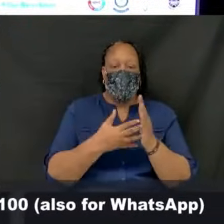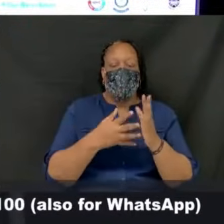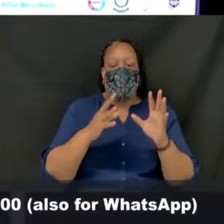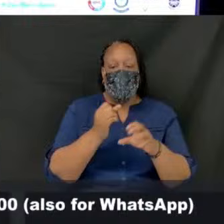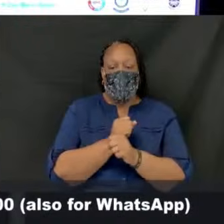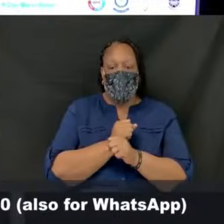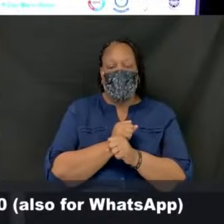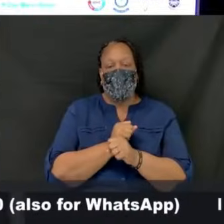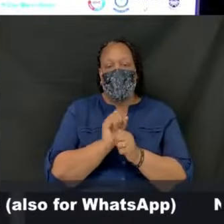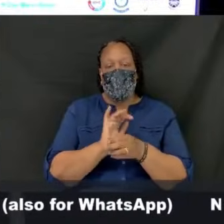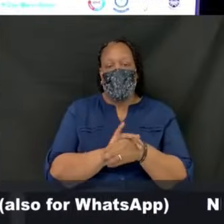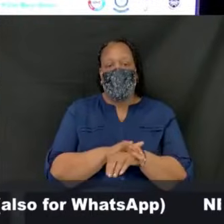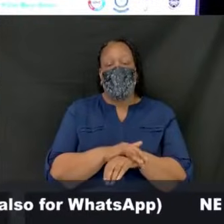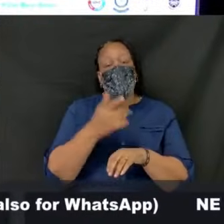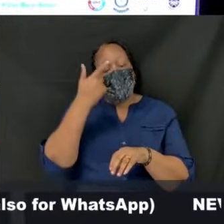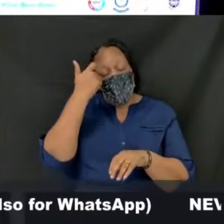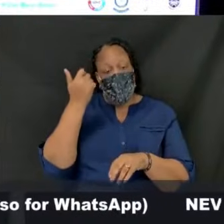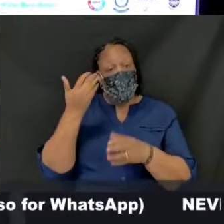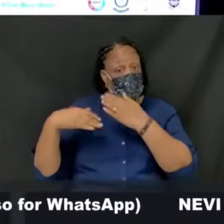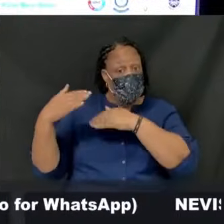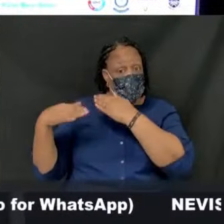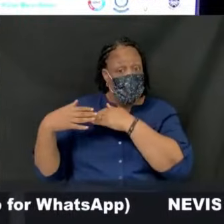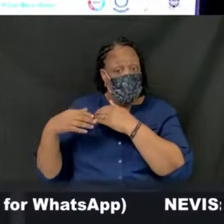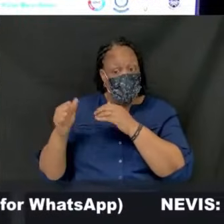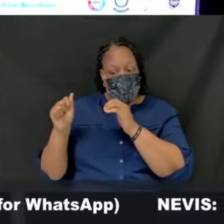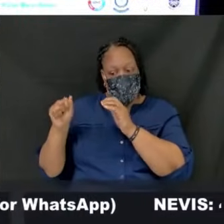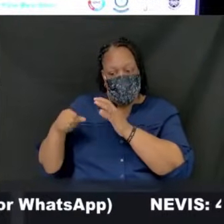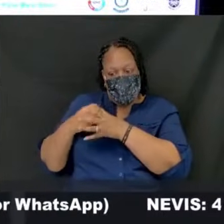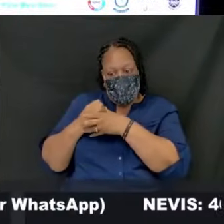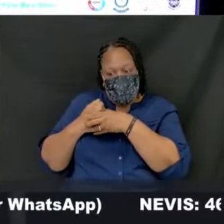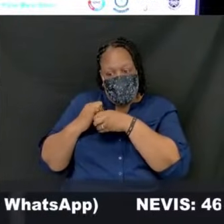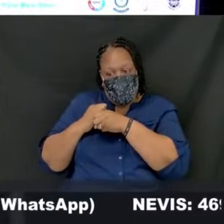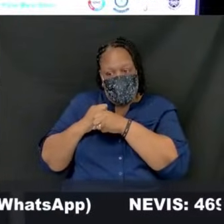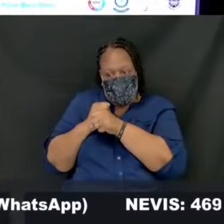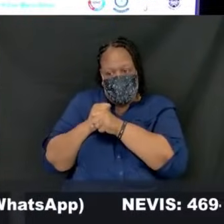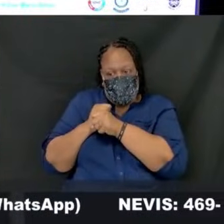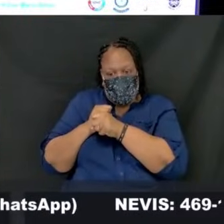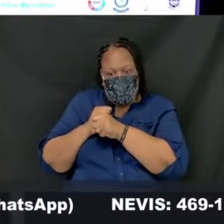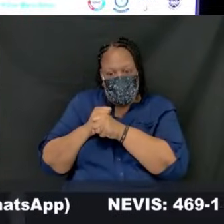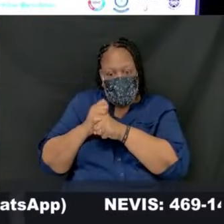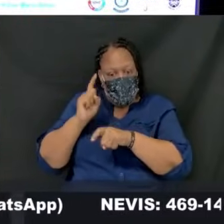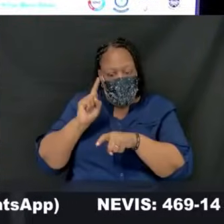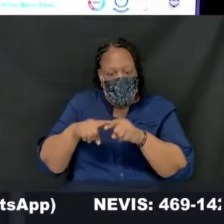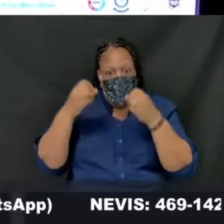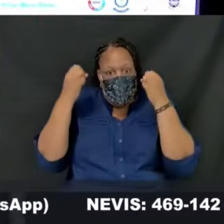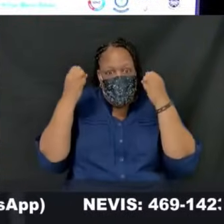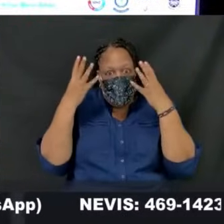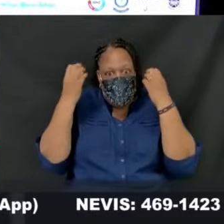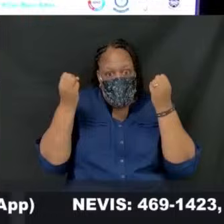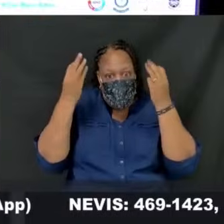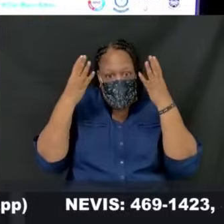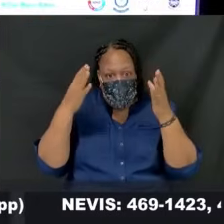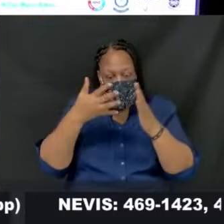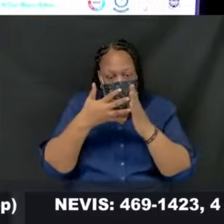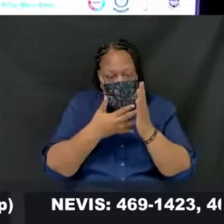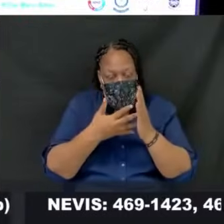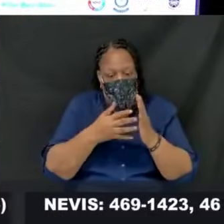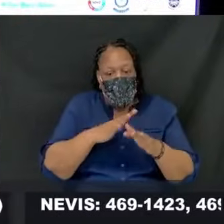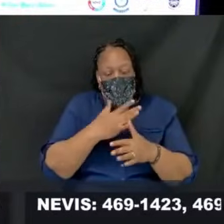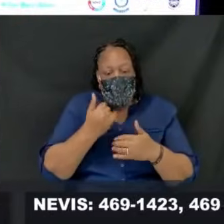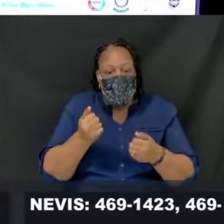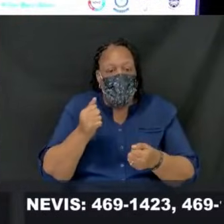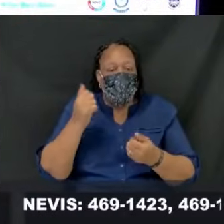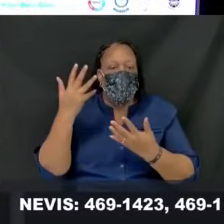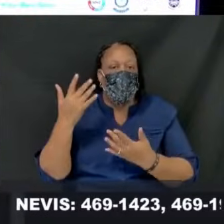new SROs, they're going to be coming out tomorrow, and so even for the person who asked about the reduction in quarantine. I'm pretty certain